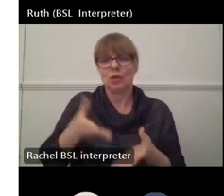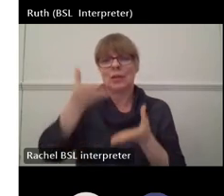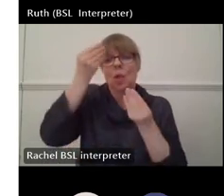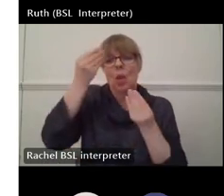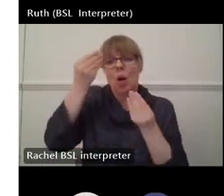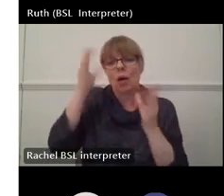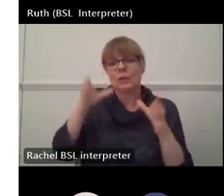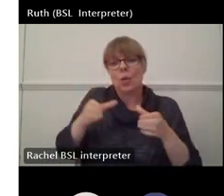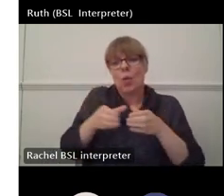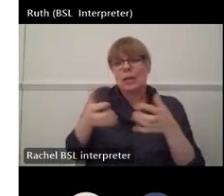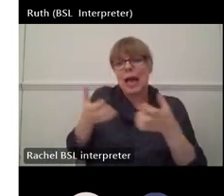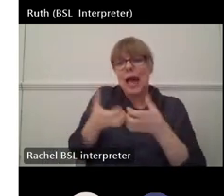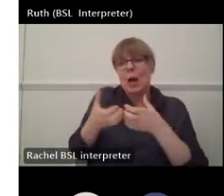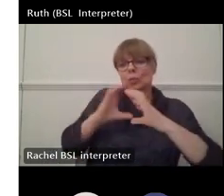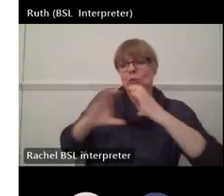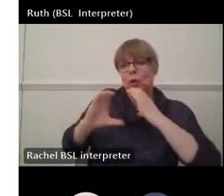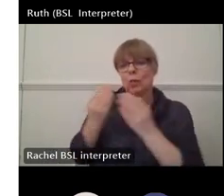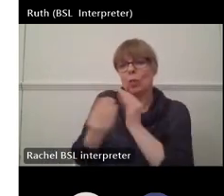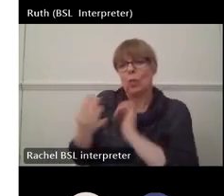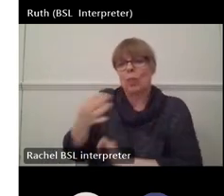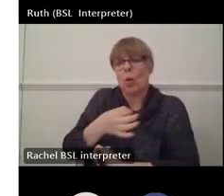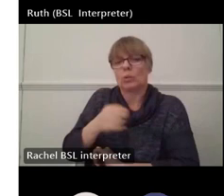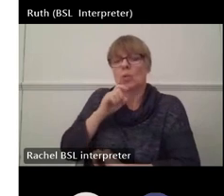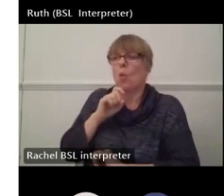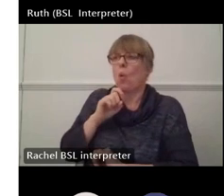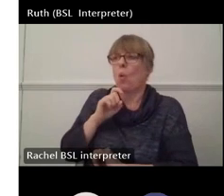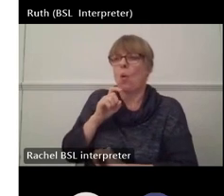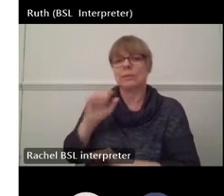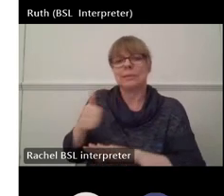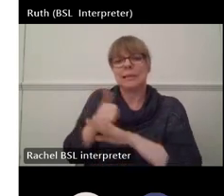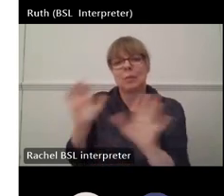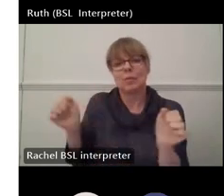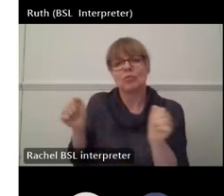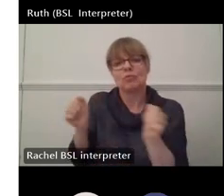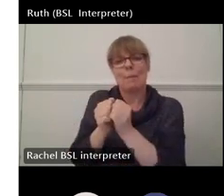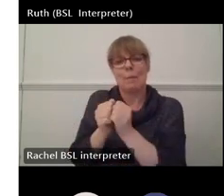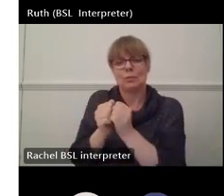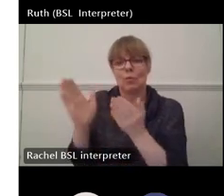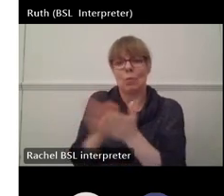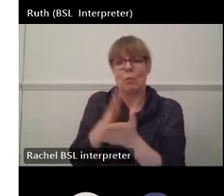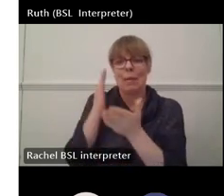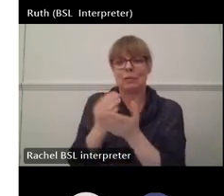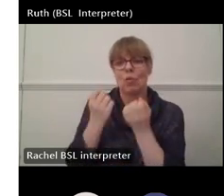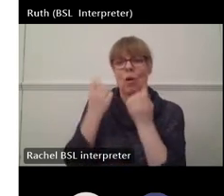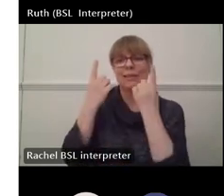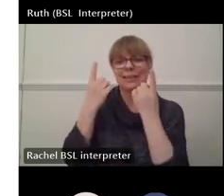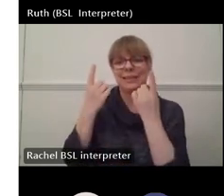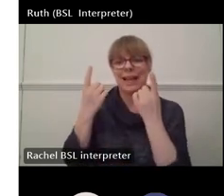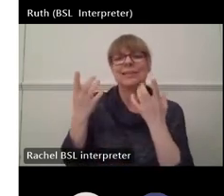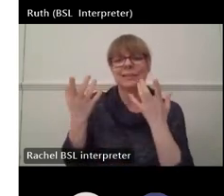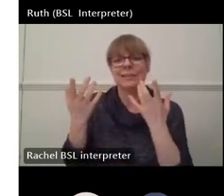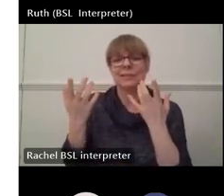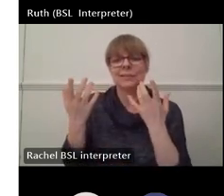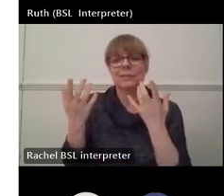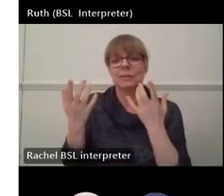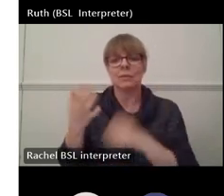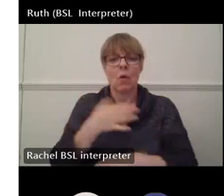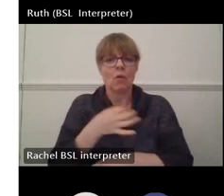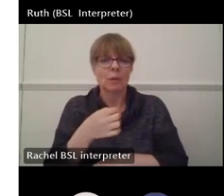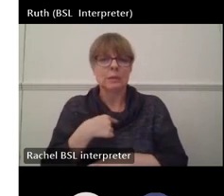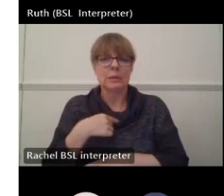volunteers and having like an agreement or understanding between volunteers and organizations that